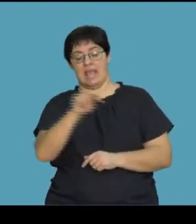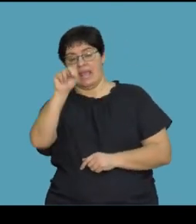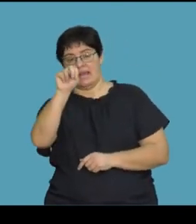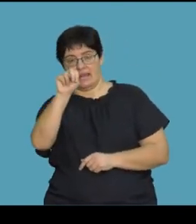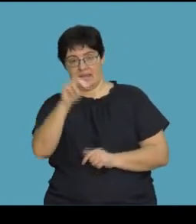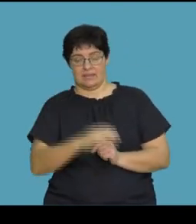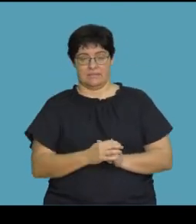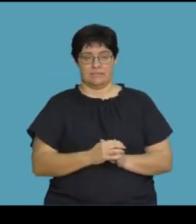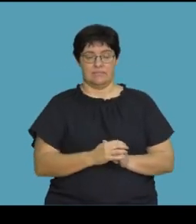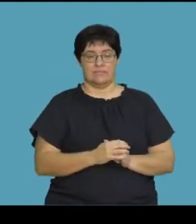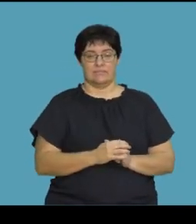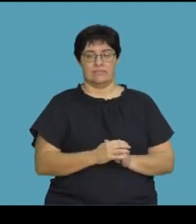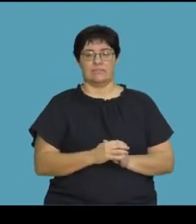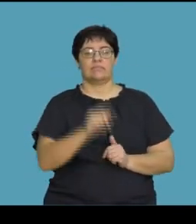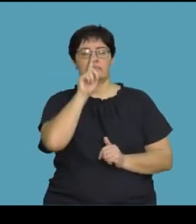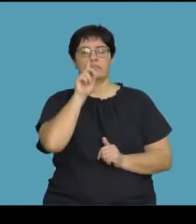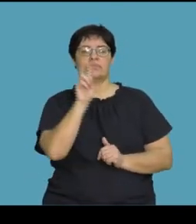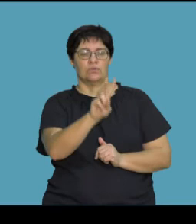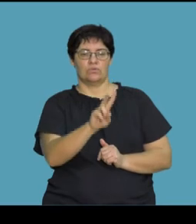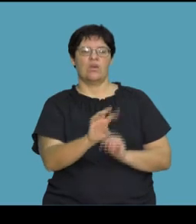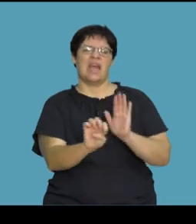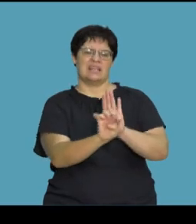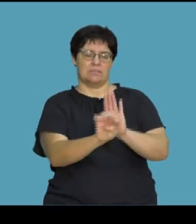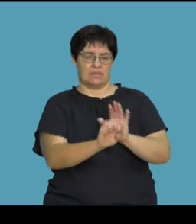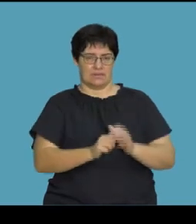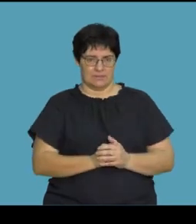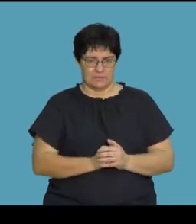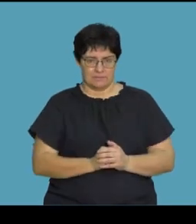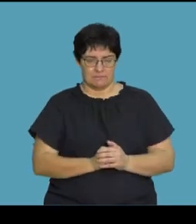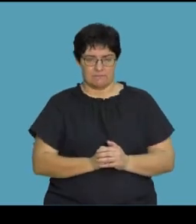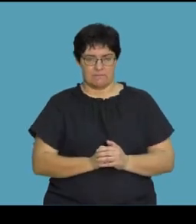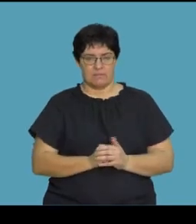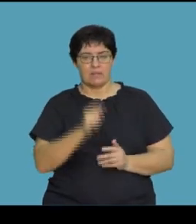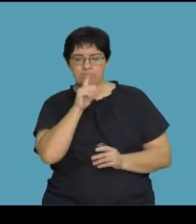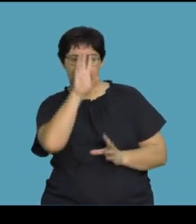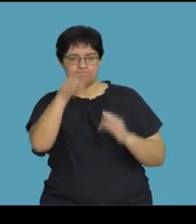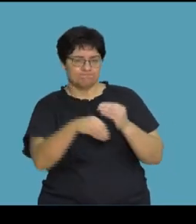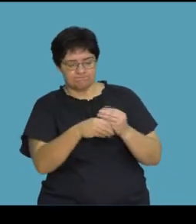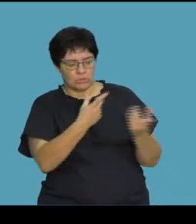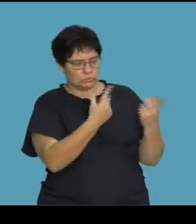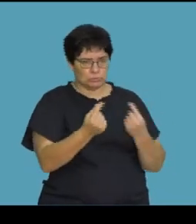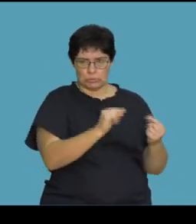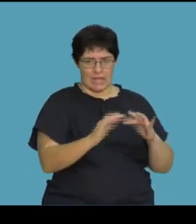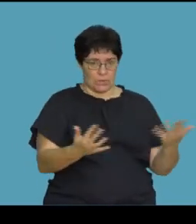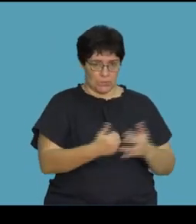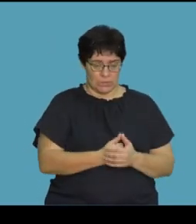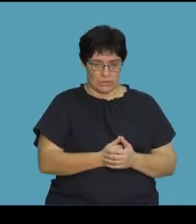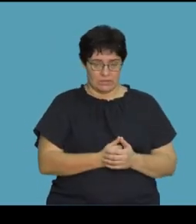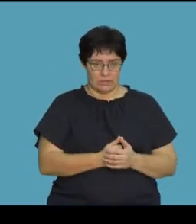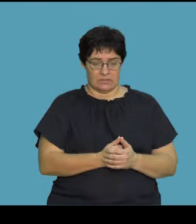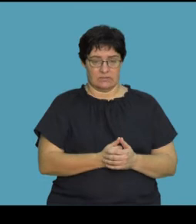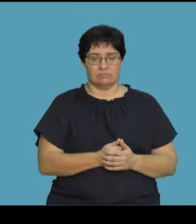of n, right? But let's look at typical example and actually see how do we do this.